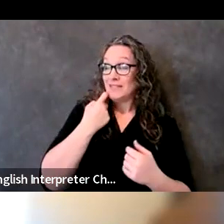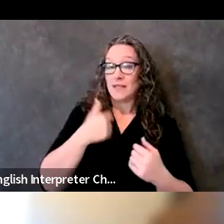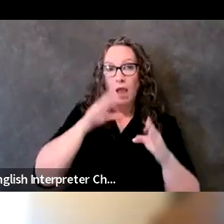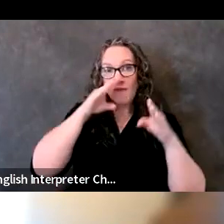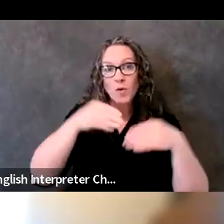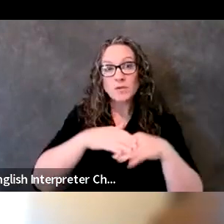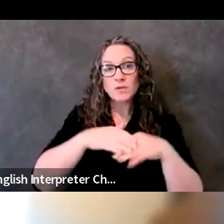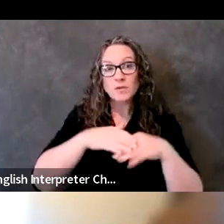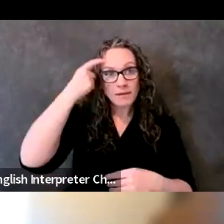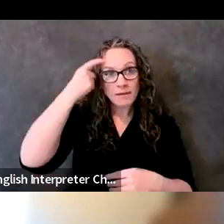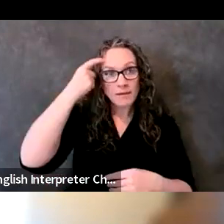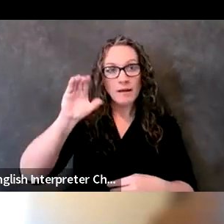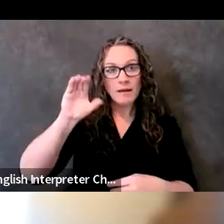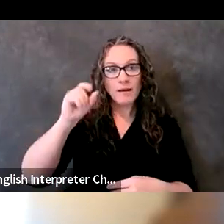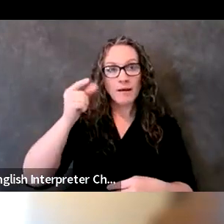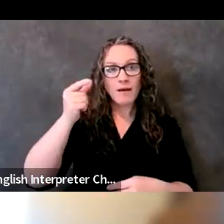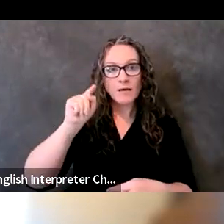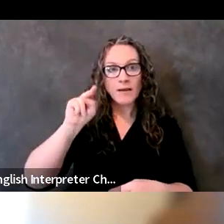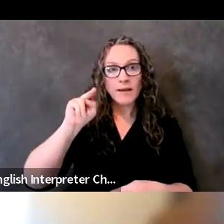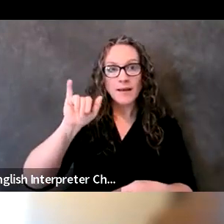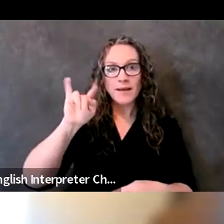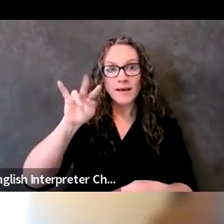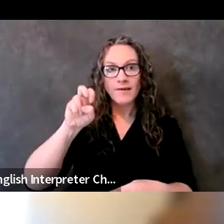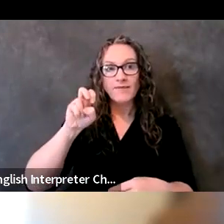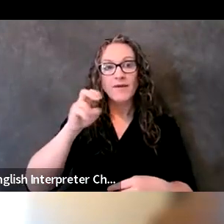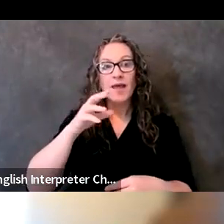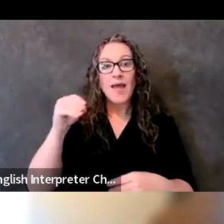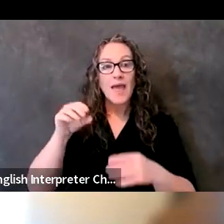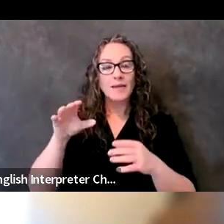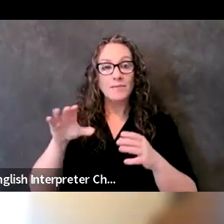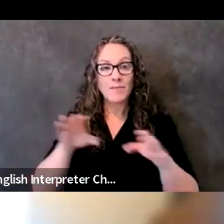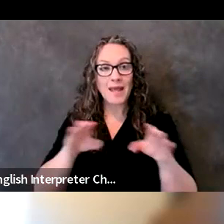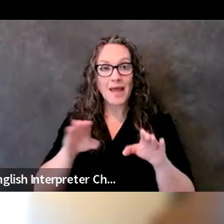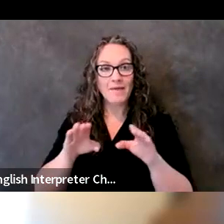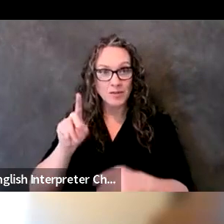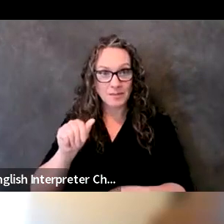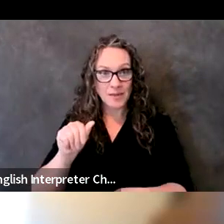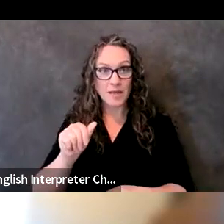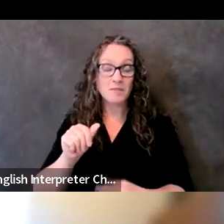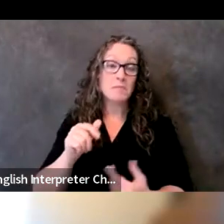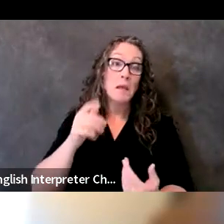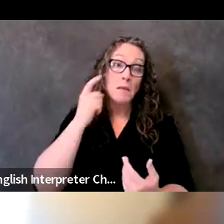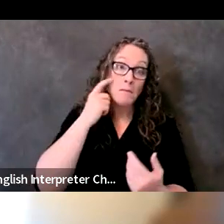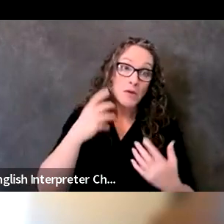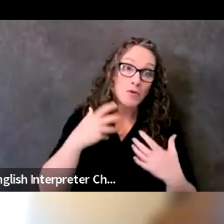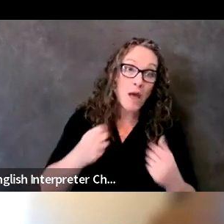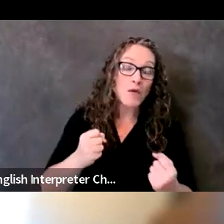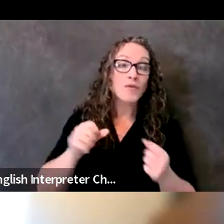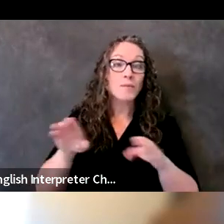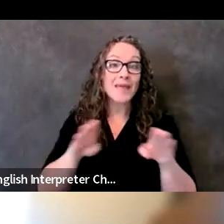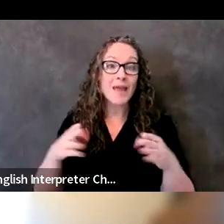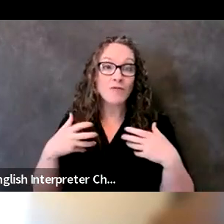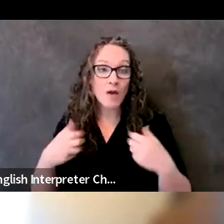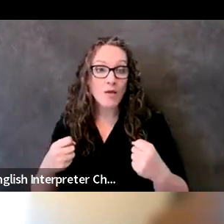developmental disabilities, including mental health and behavioral health. I'm a part of the Pennsylvania Dementia Friendly